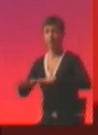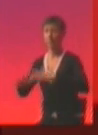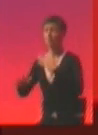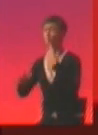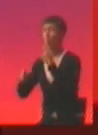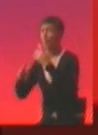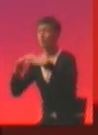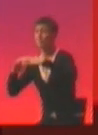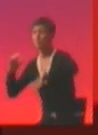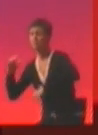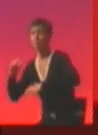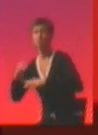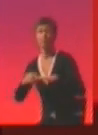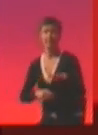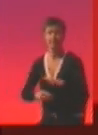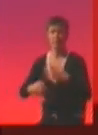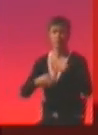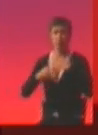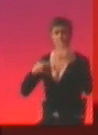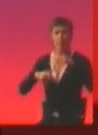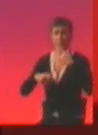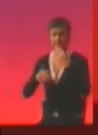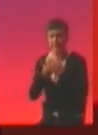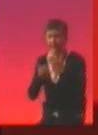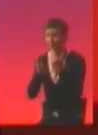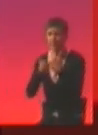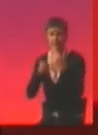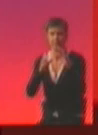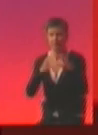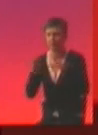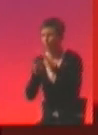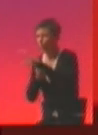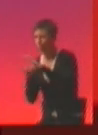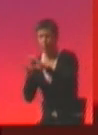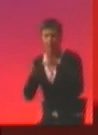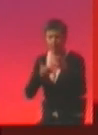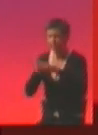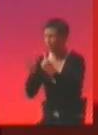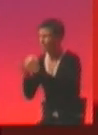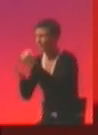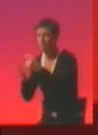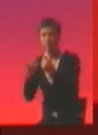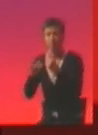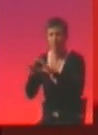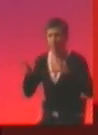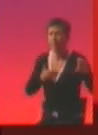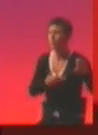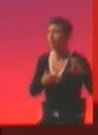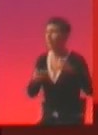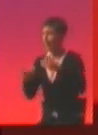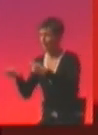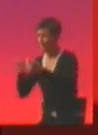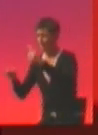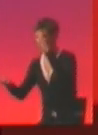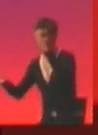of collapse, fearful families moving their savings from one bank to another, and the madness of markets in crisis,